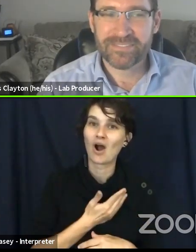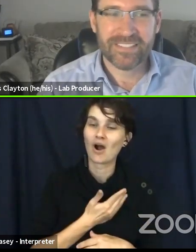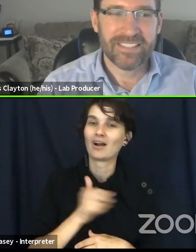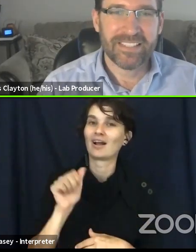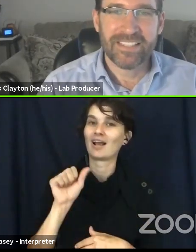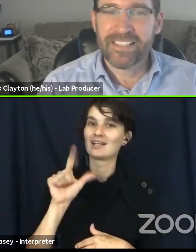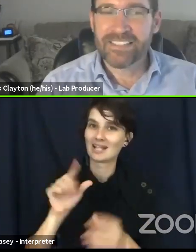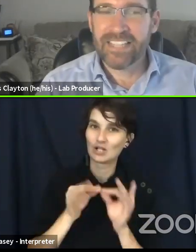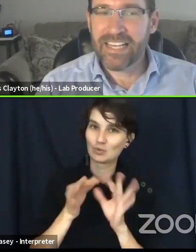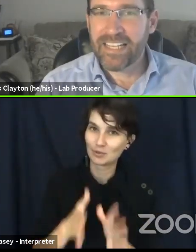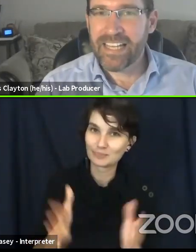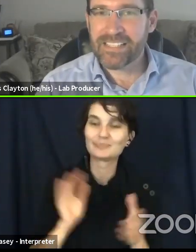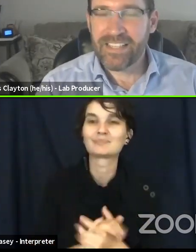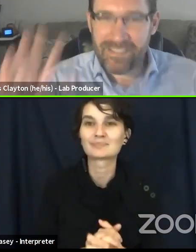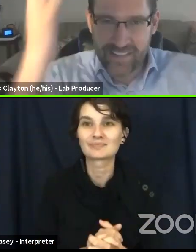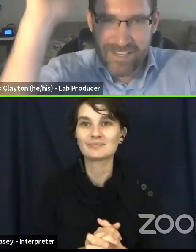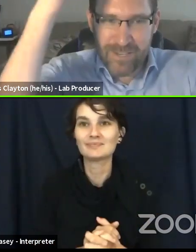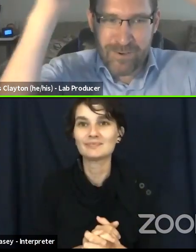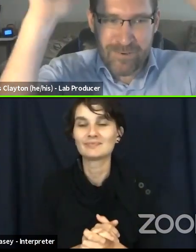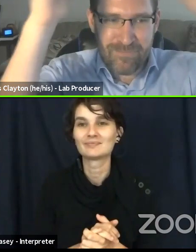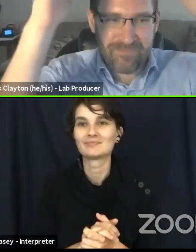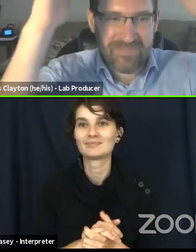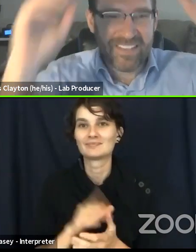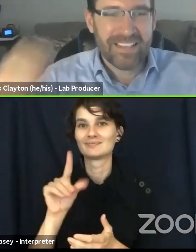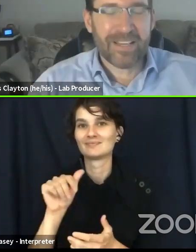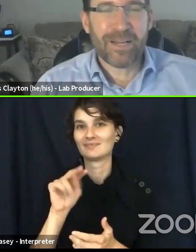interpreter, Danny Casey. Thank you.